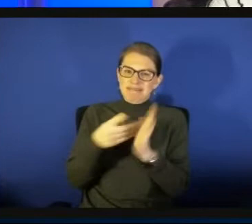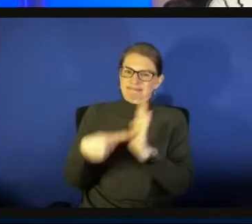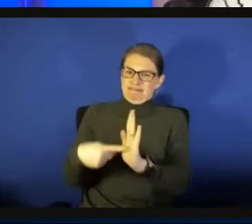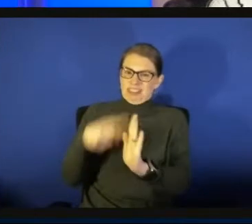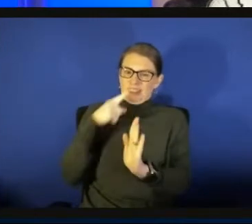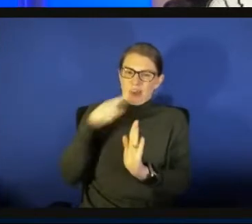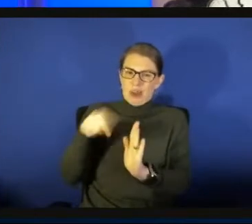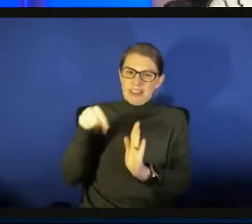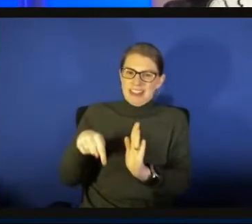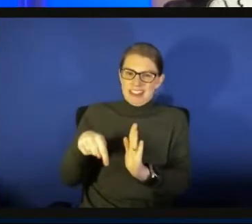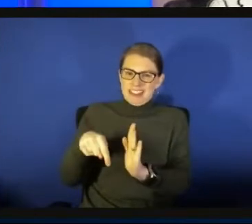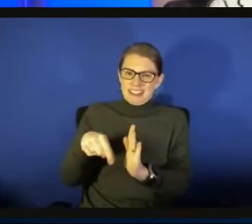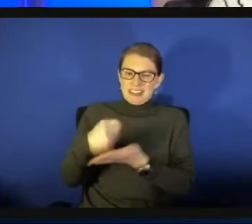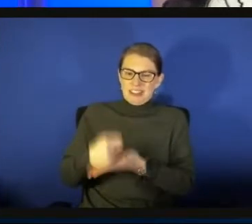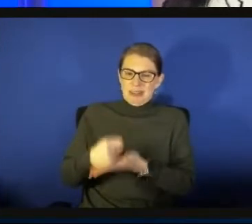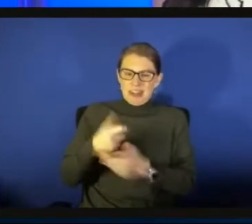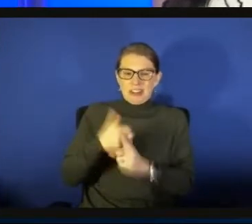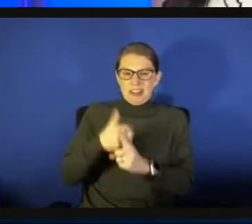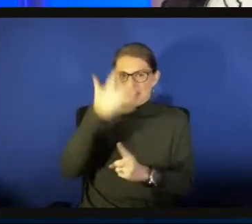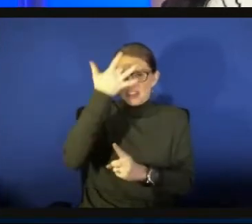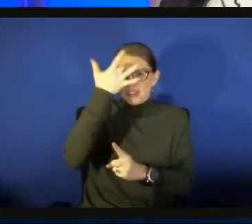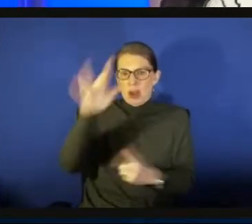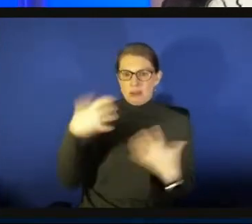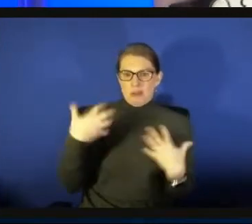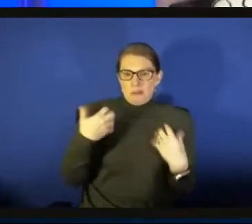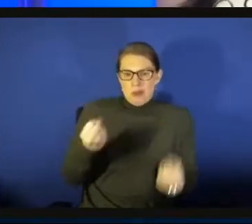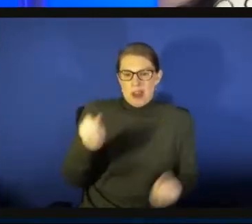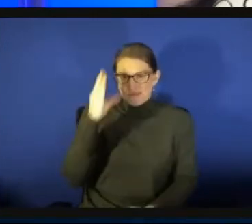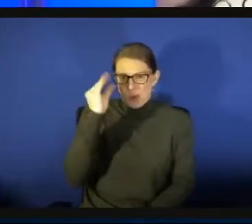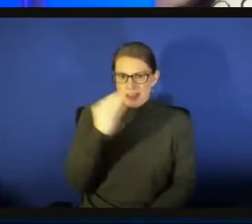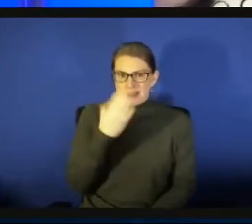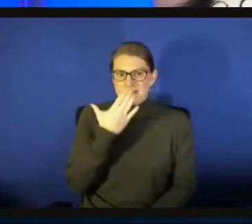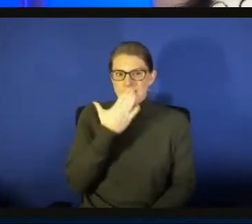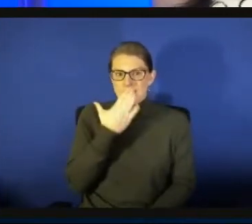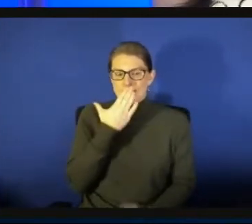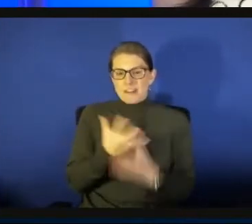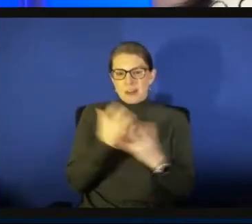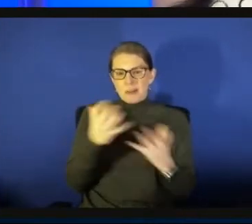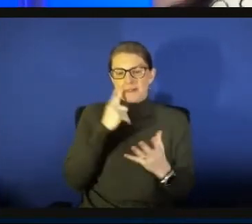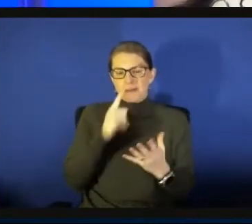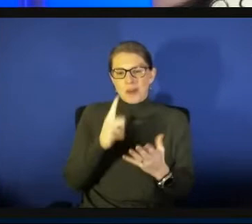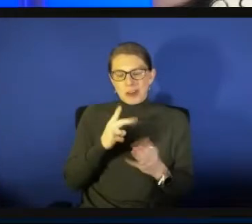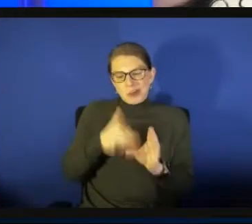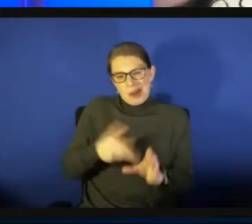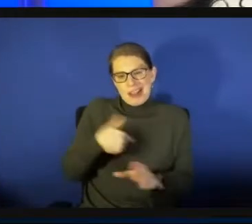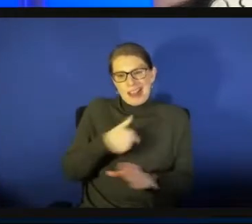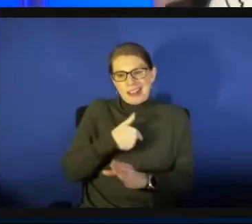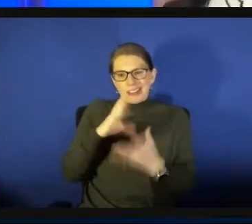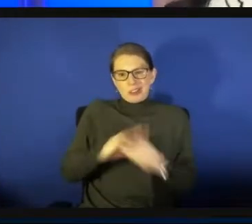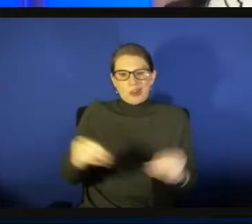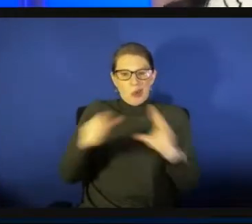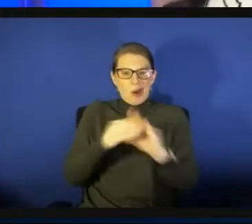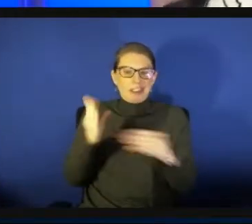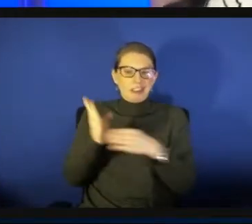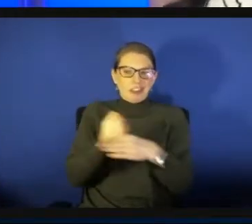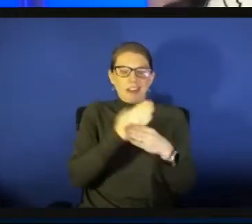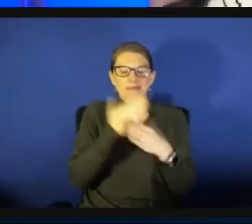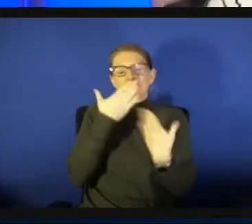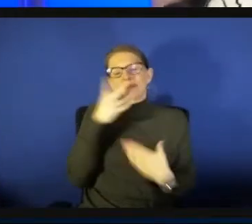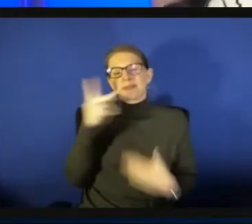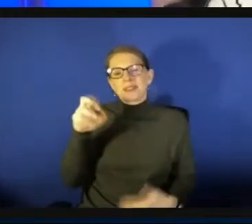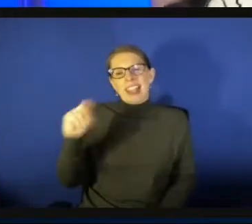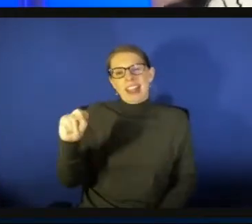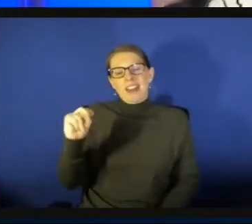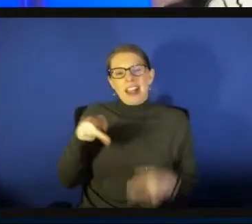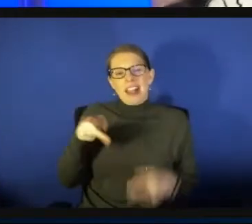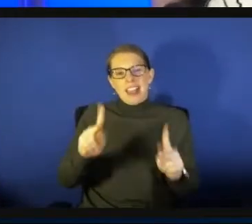you're a smart boy and you're a brave little boy. Thank you so much for coming on and sharing your story with all of us. And thank you, Karen, for letting your little boy come on